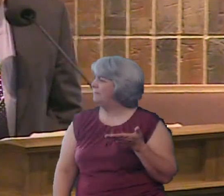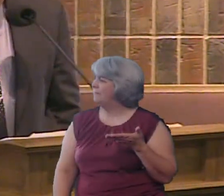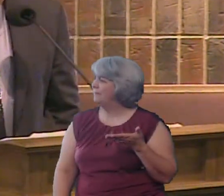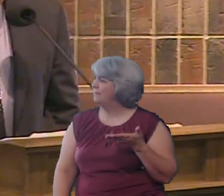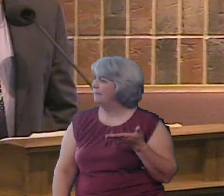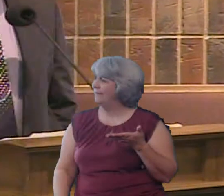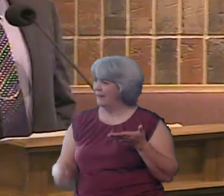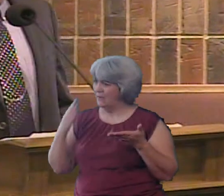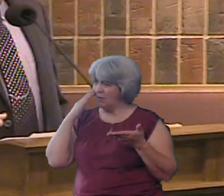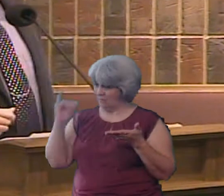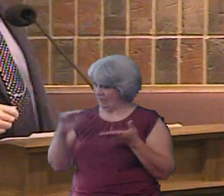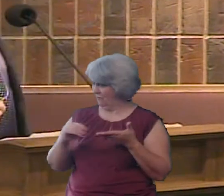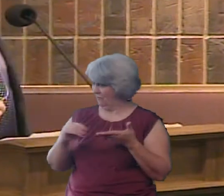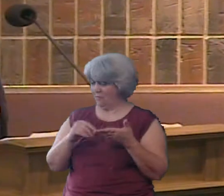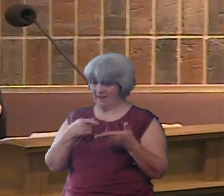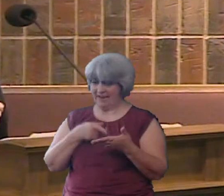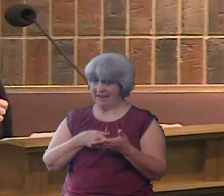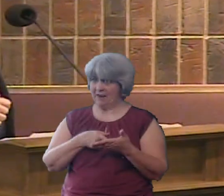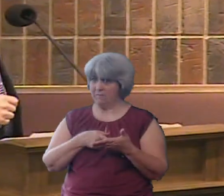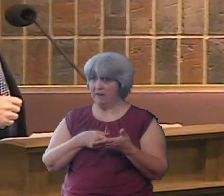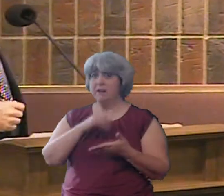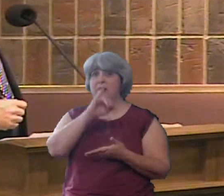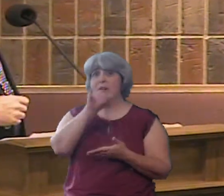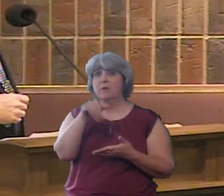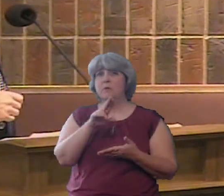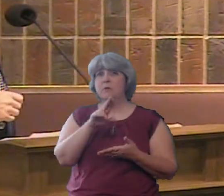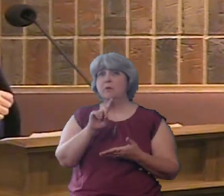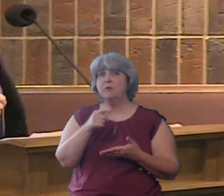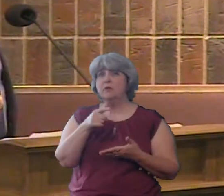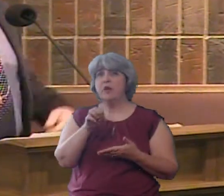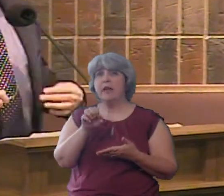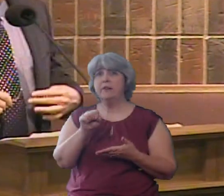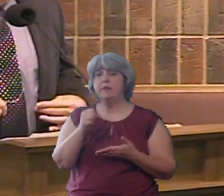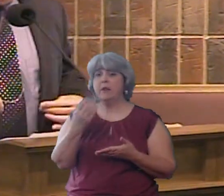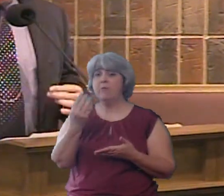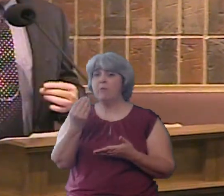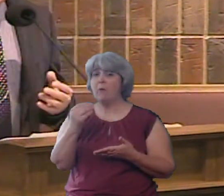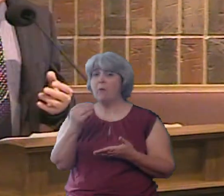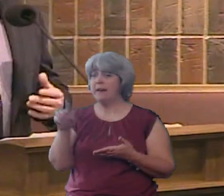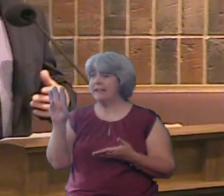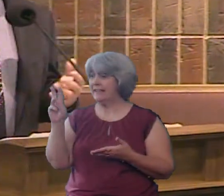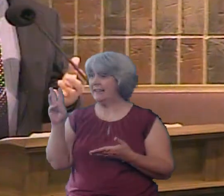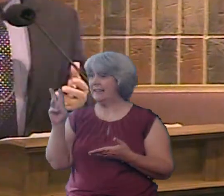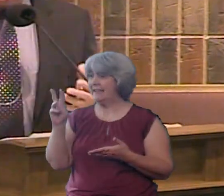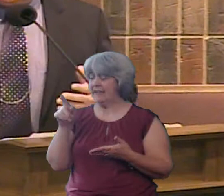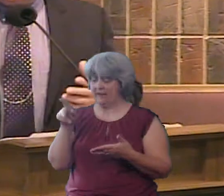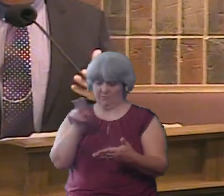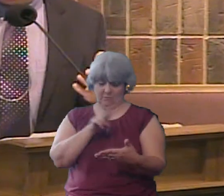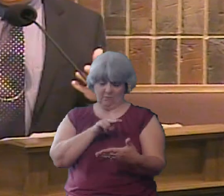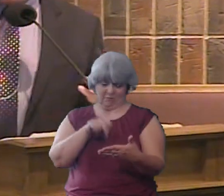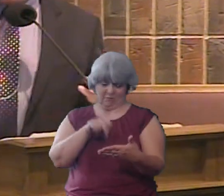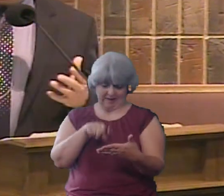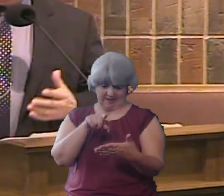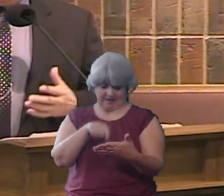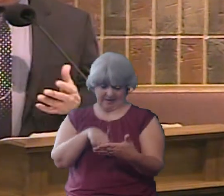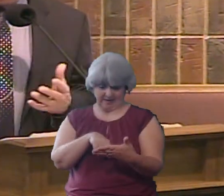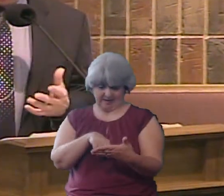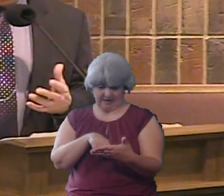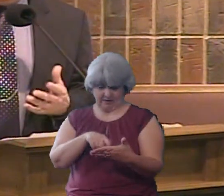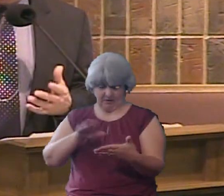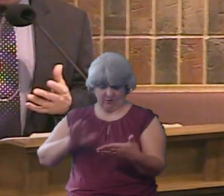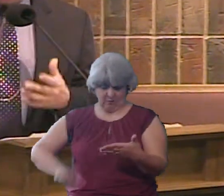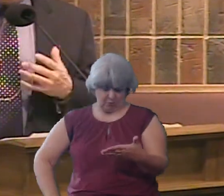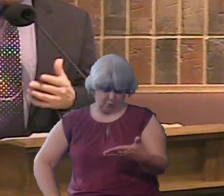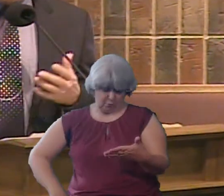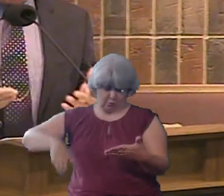know, the story of Samson, Judges chapter 14 to 16, you find this guy raised from a Nazarite vow from